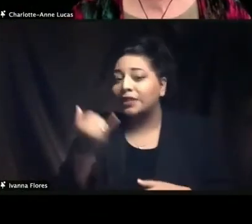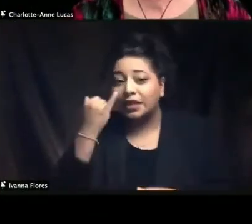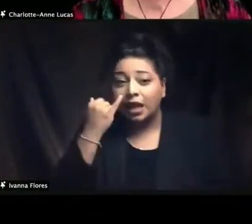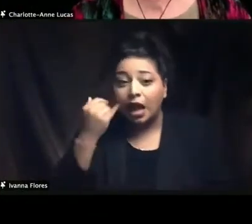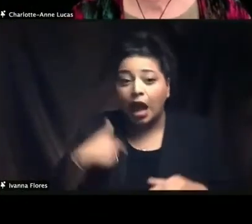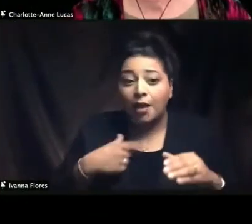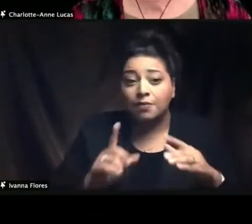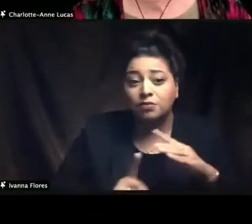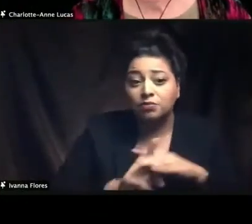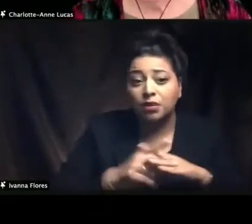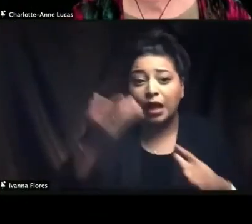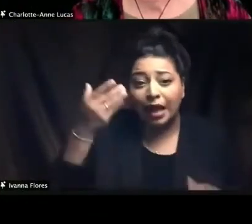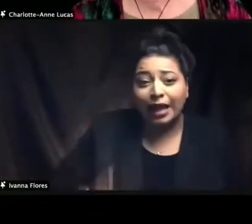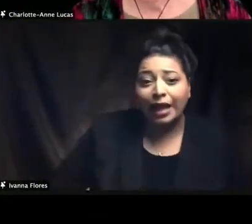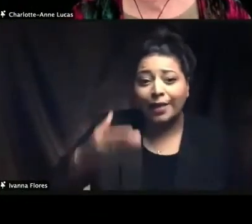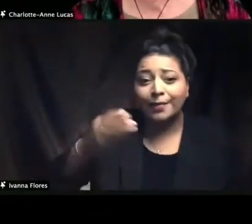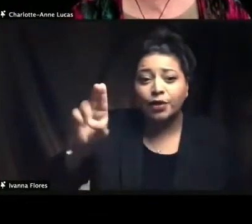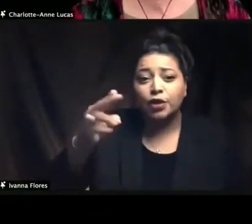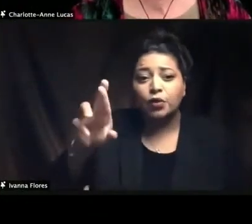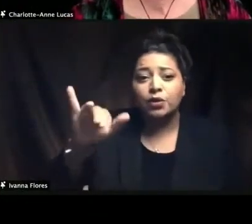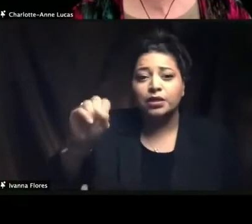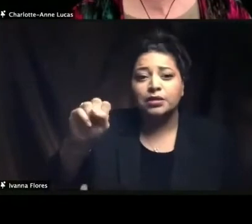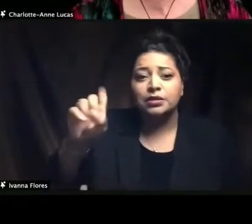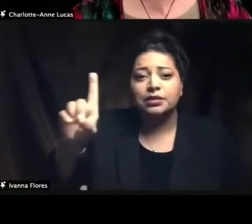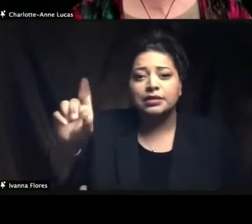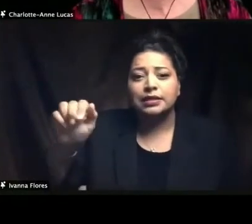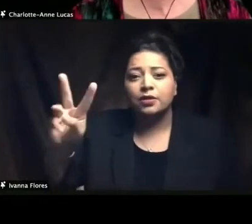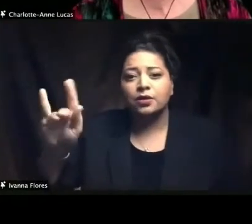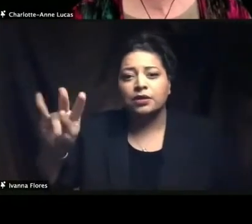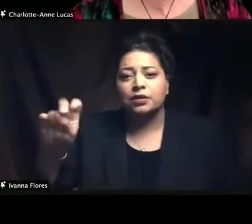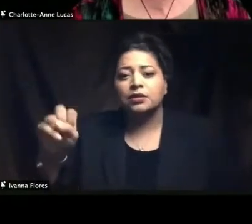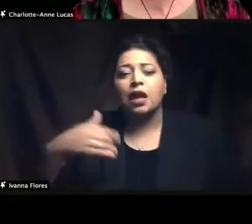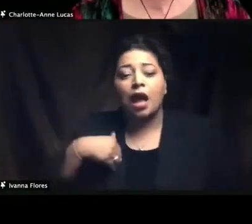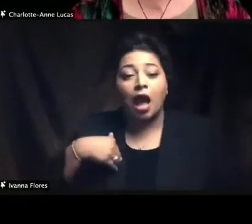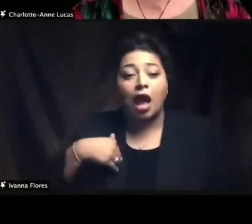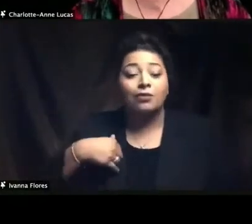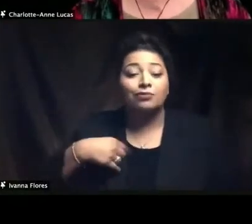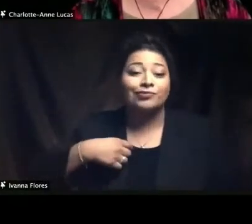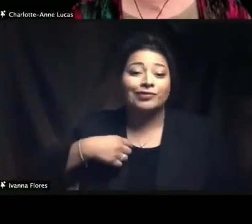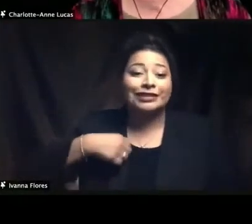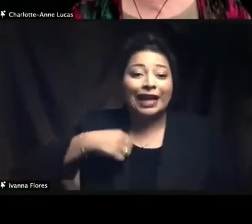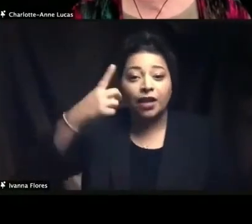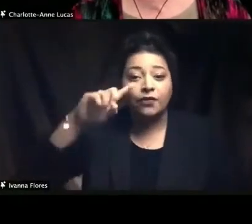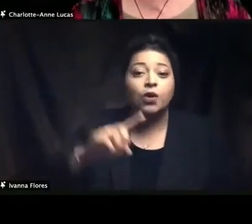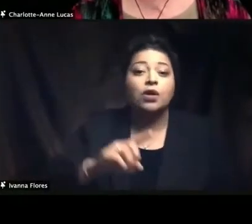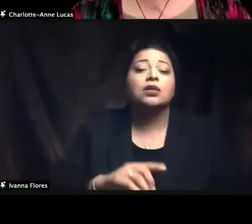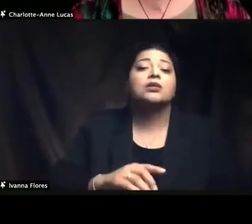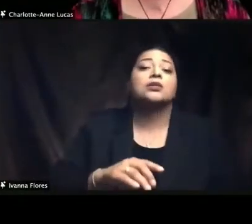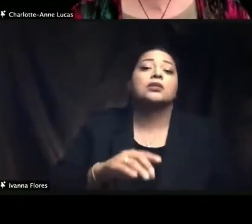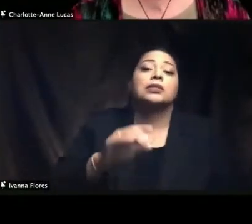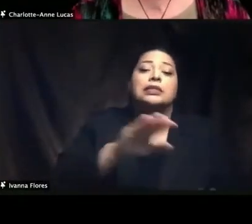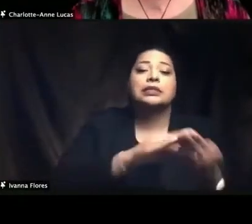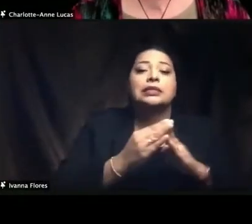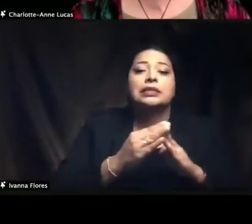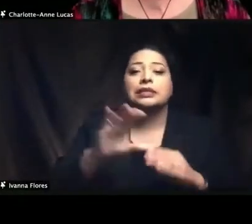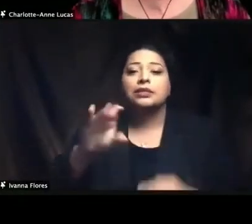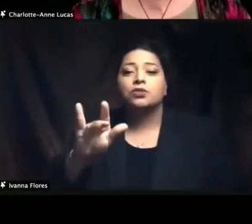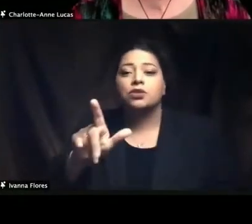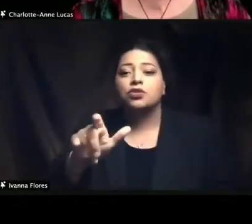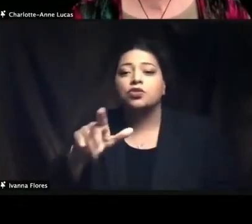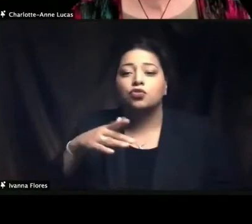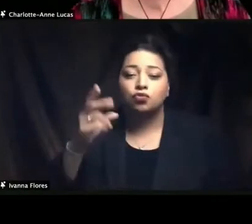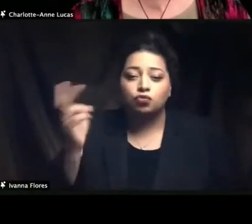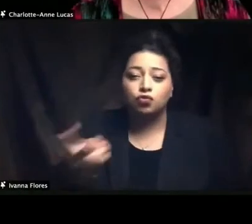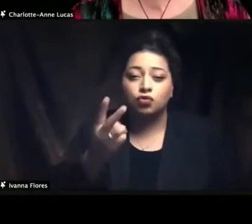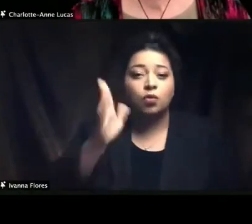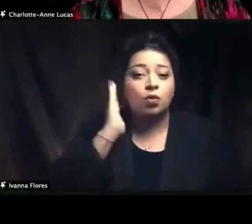am Chris Dawkins. I'm the candidate for San Antonio's City Council District 2 race, and you'll be glad to know that help is on the way.